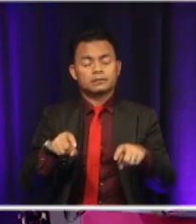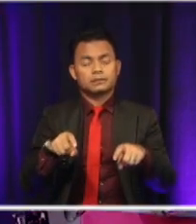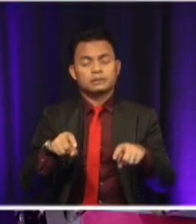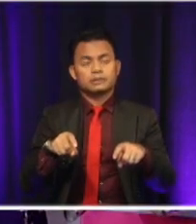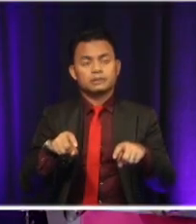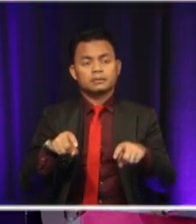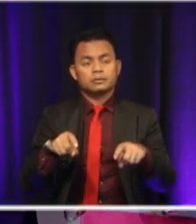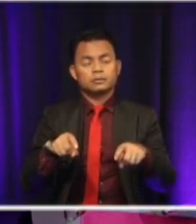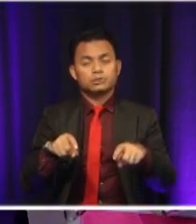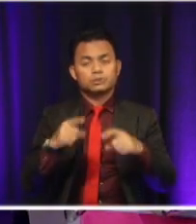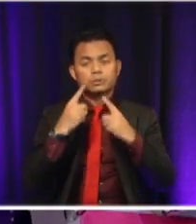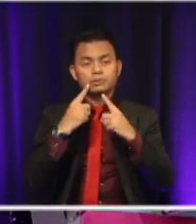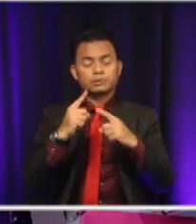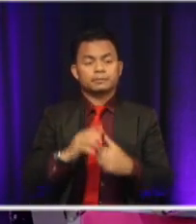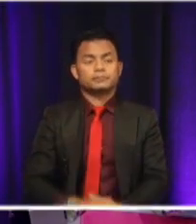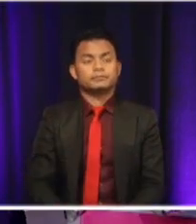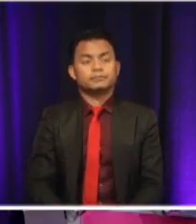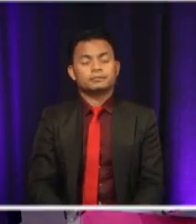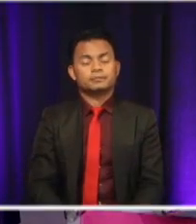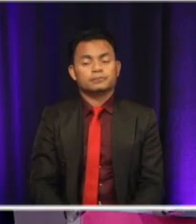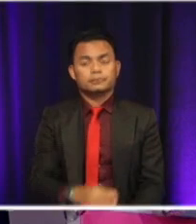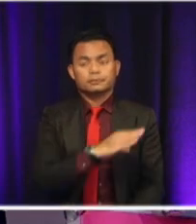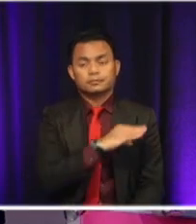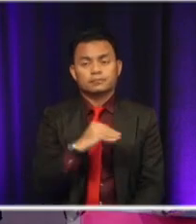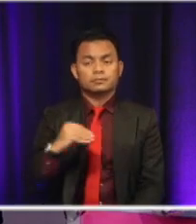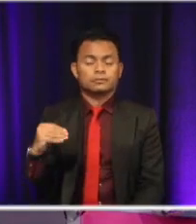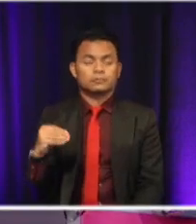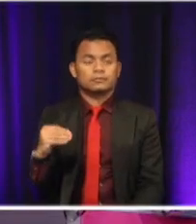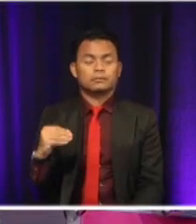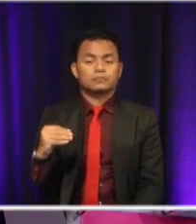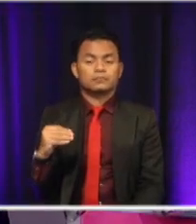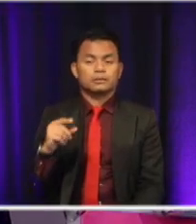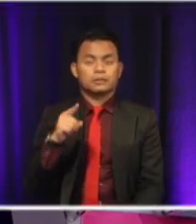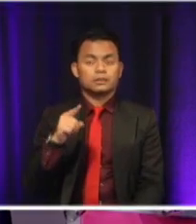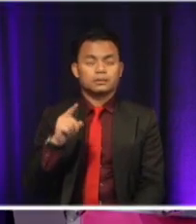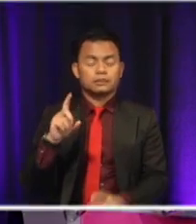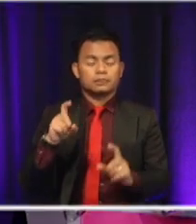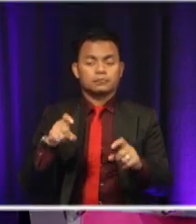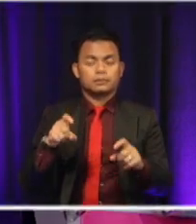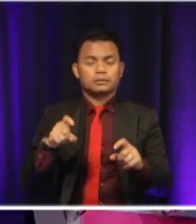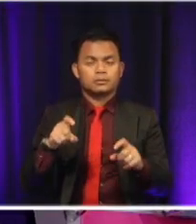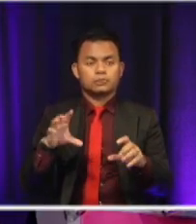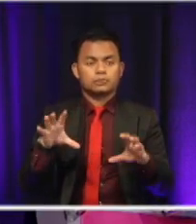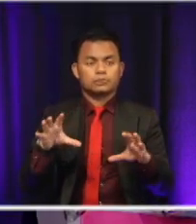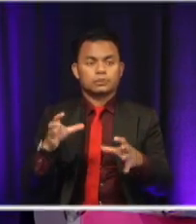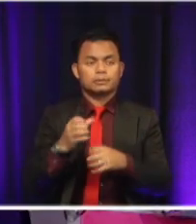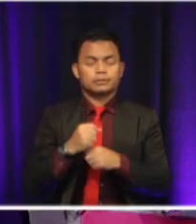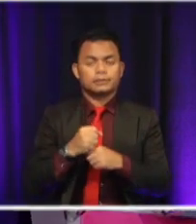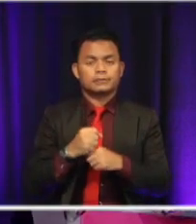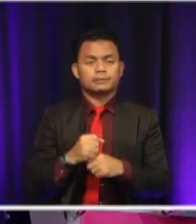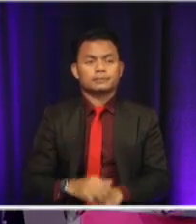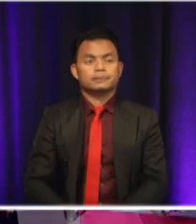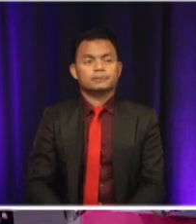of content, and you have paraphrased throughout with no direct quote